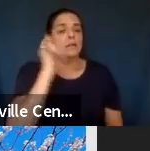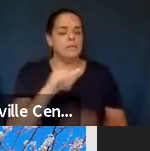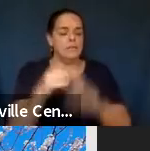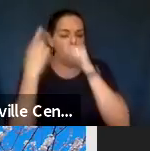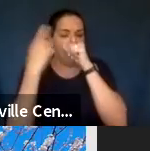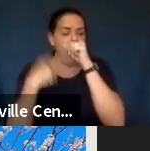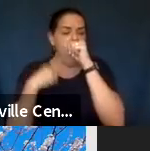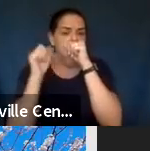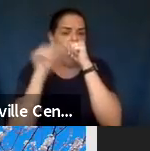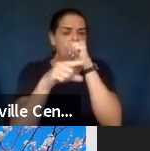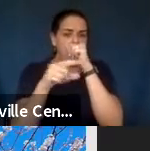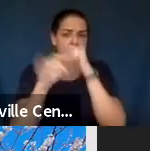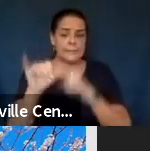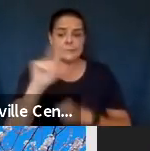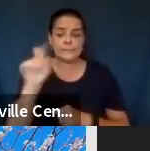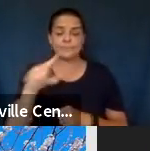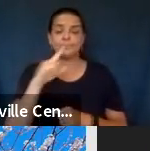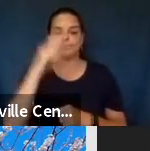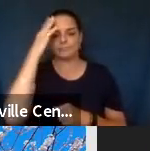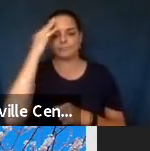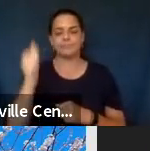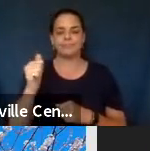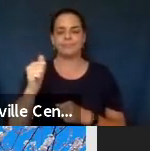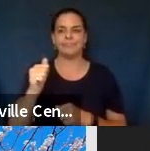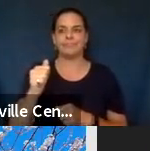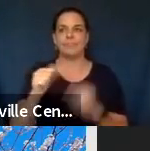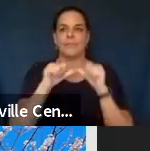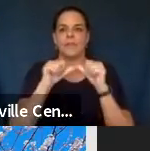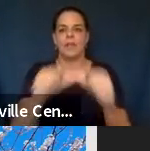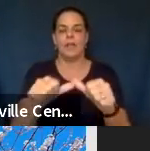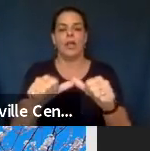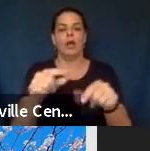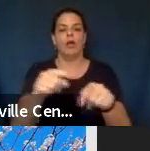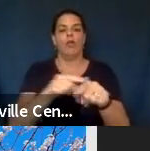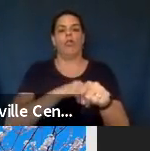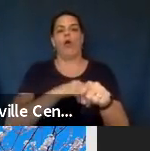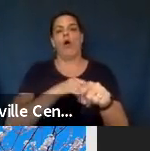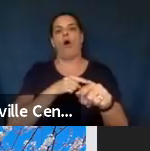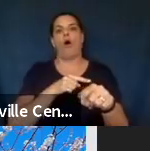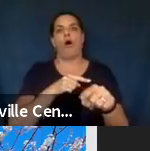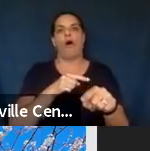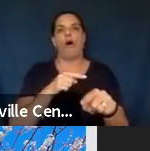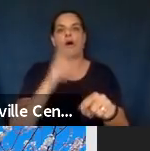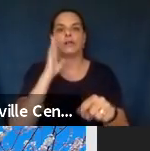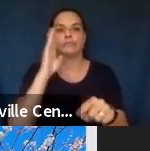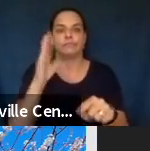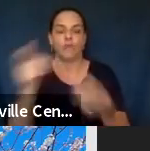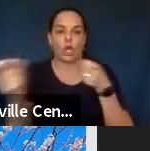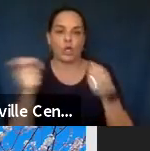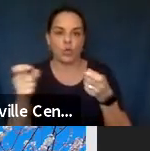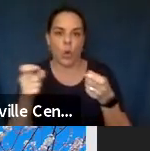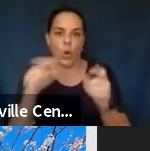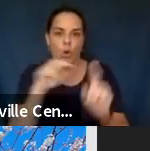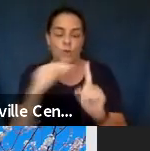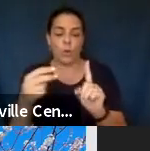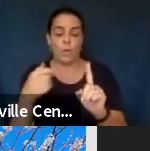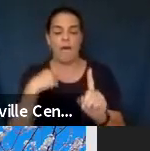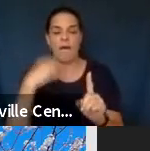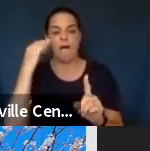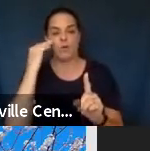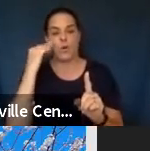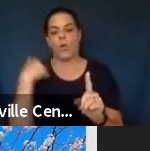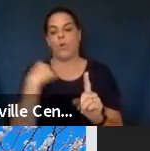is simply from a longer term control standpoint. We know we have to, at least as I understand it,